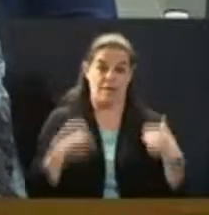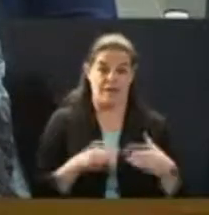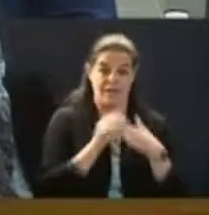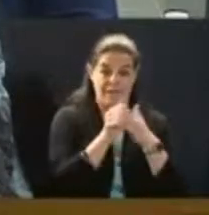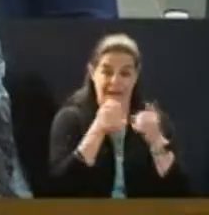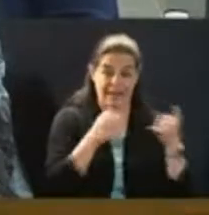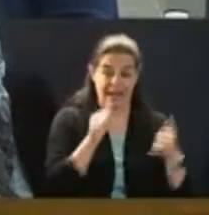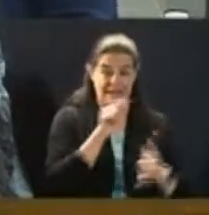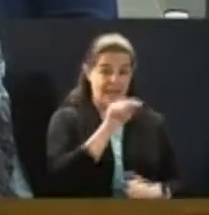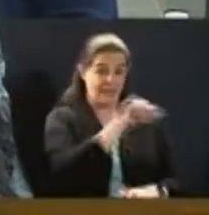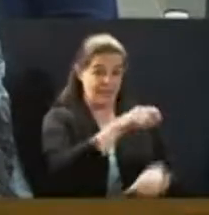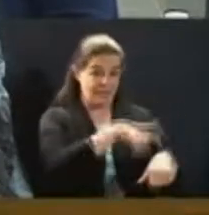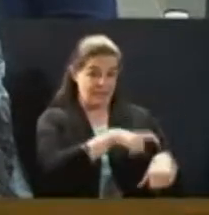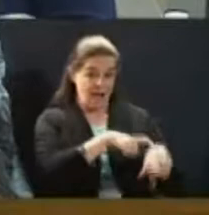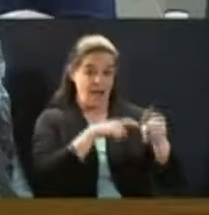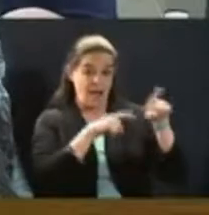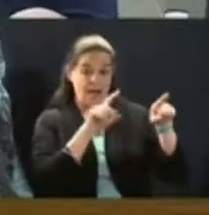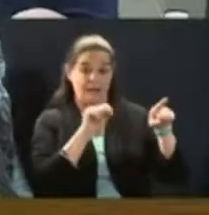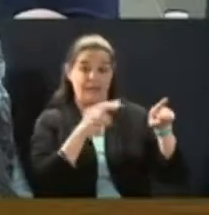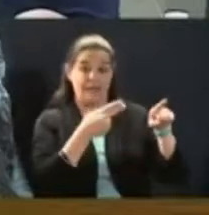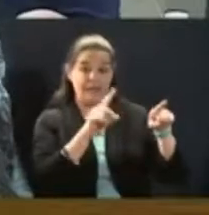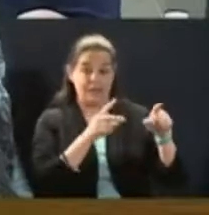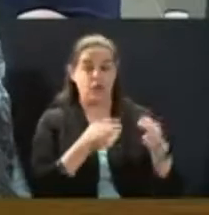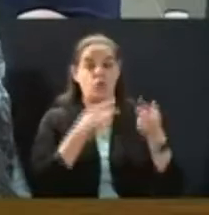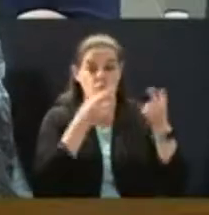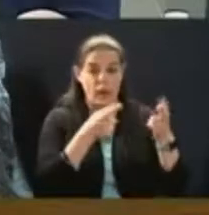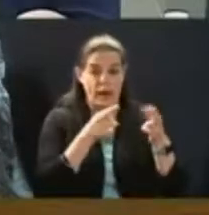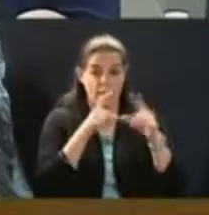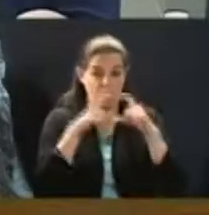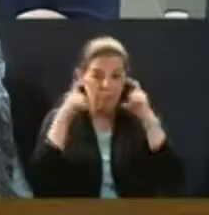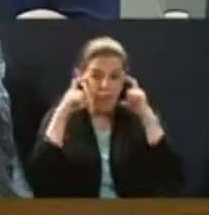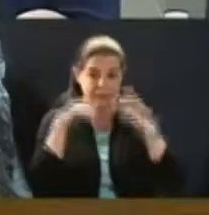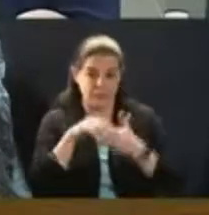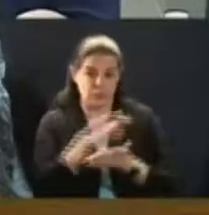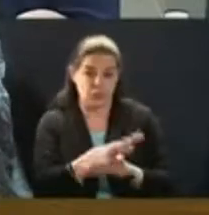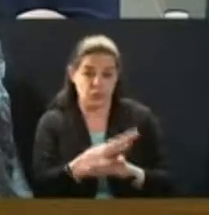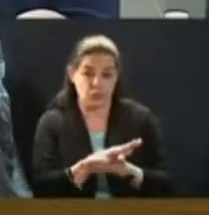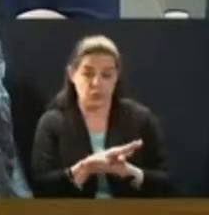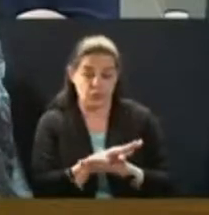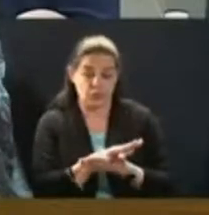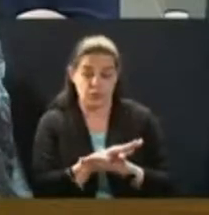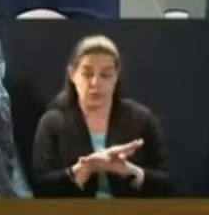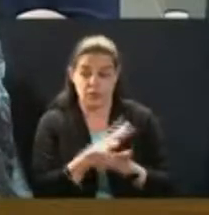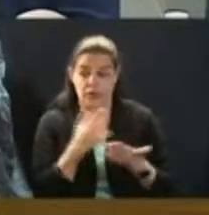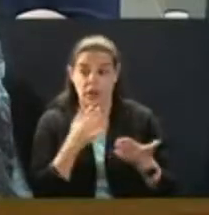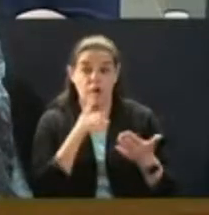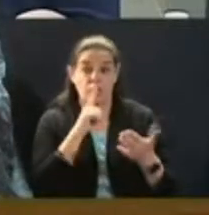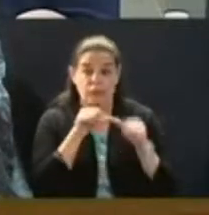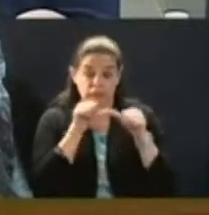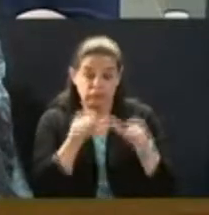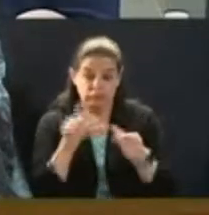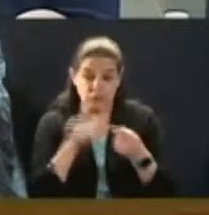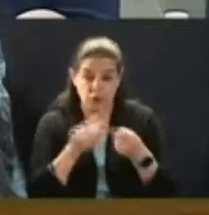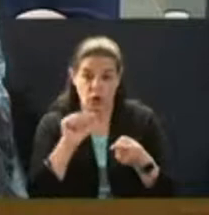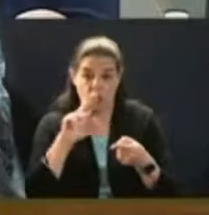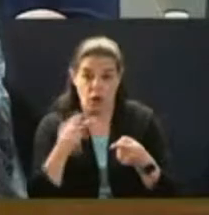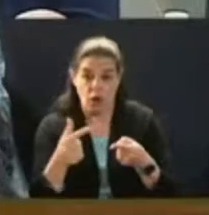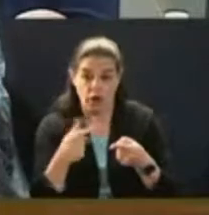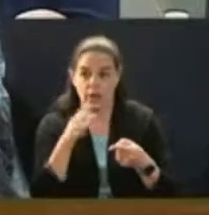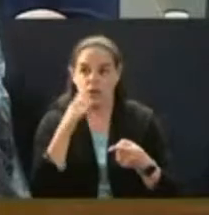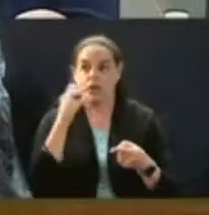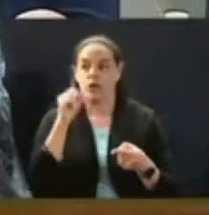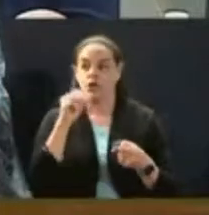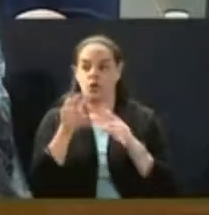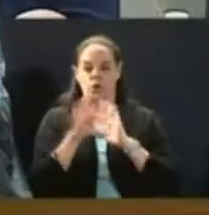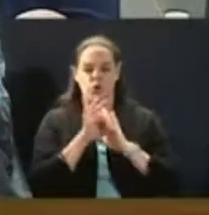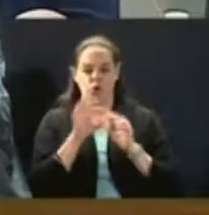point recommended masking in schools, which would have been in effect in August. And so by choosing a date